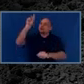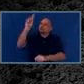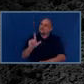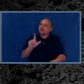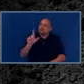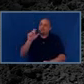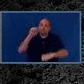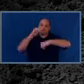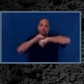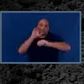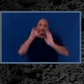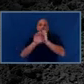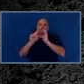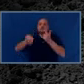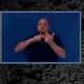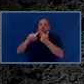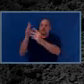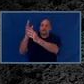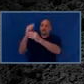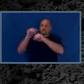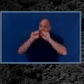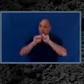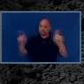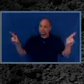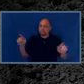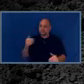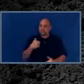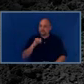they are received?